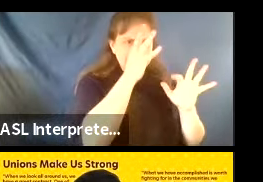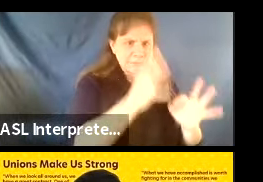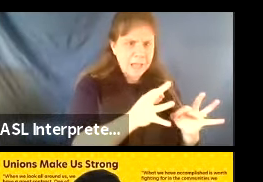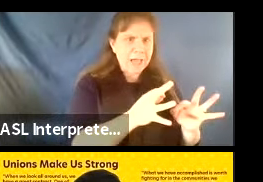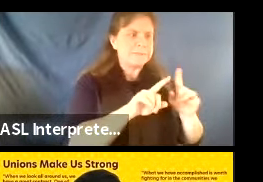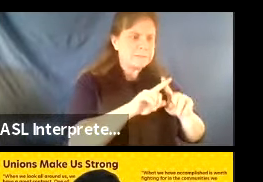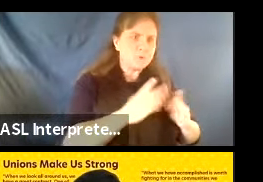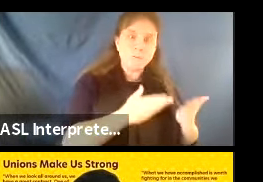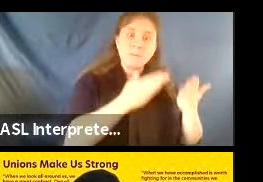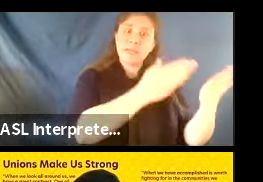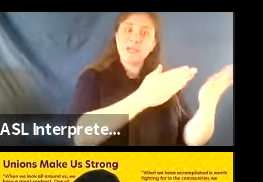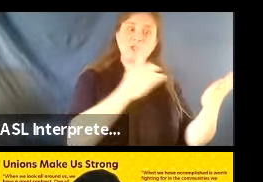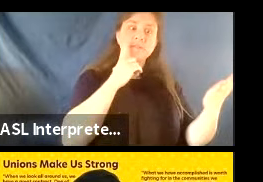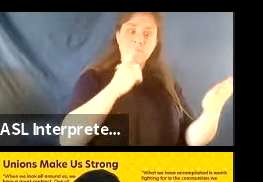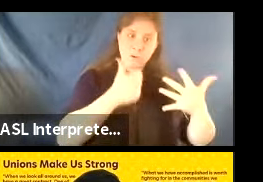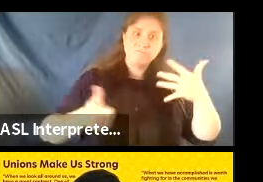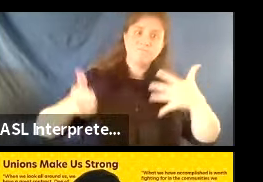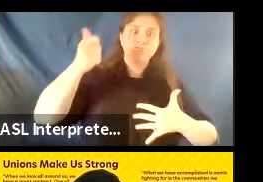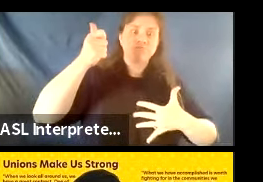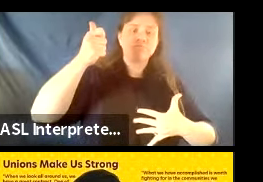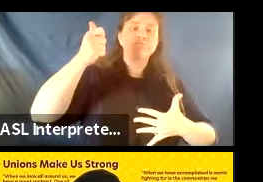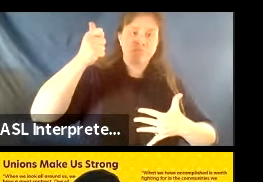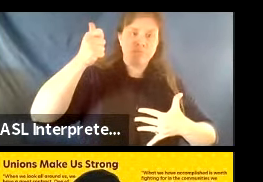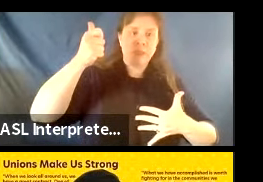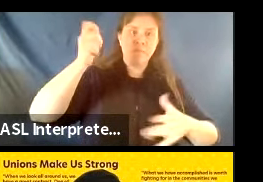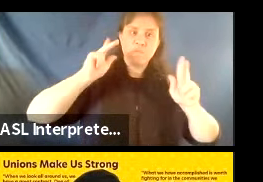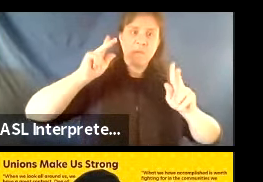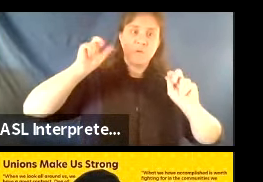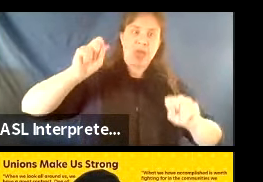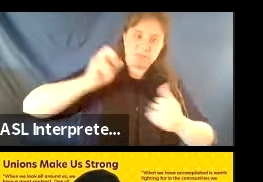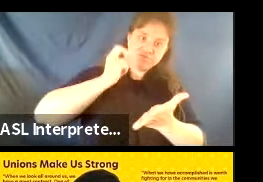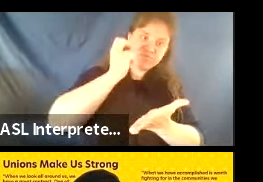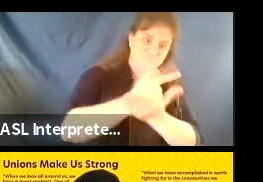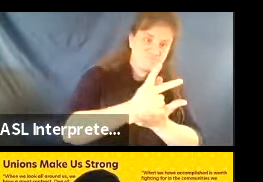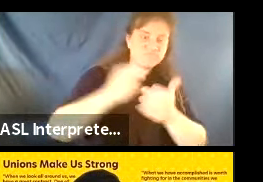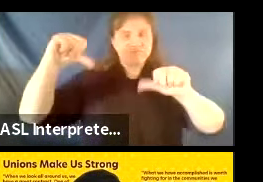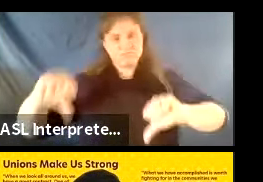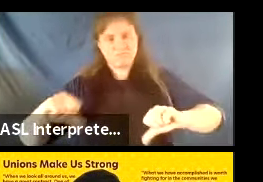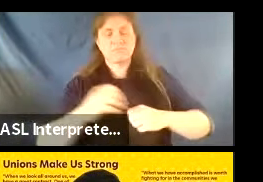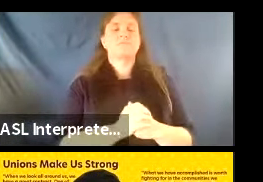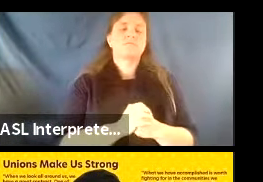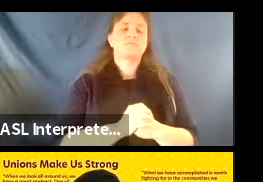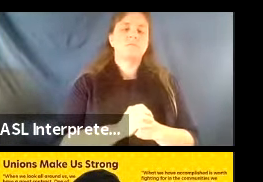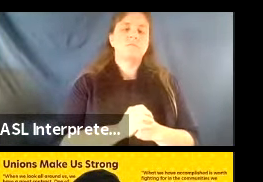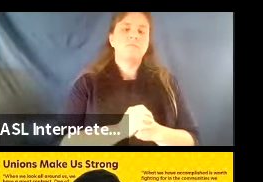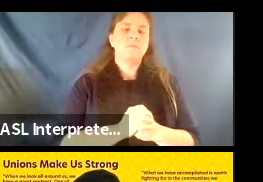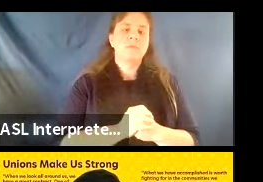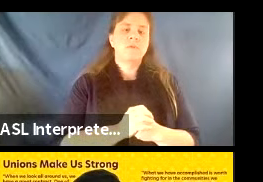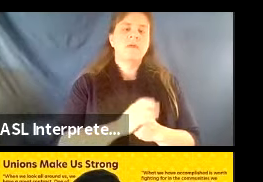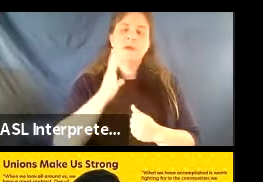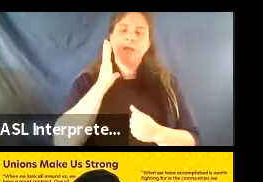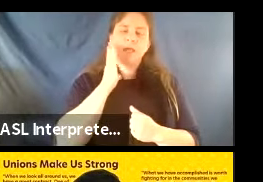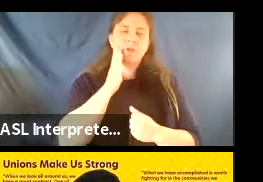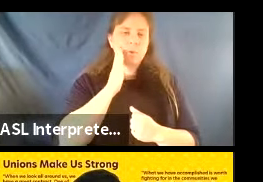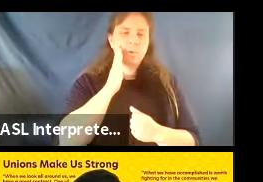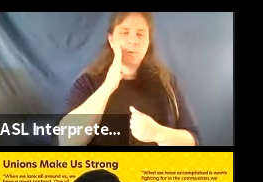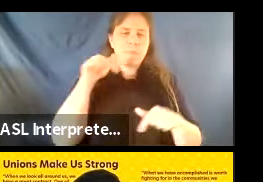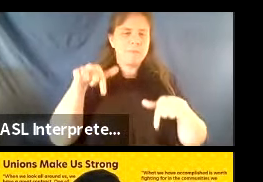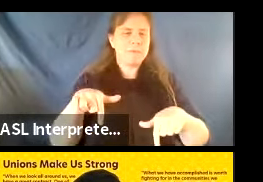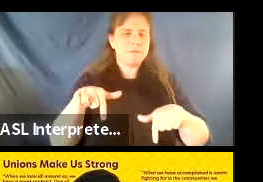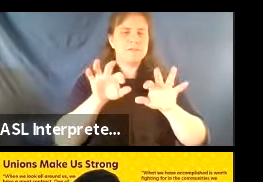the administration. And we're doing this in, we've structured this framework of